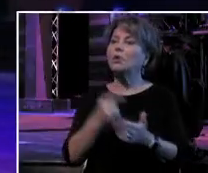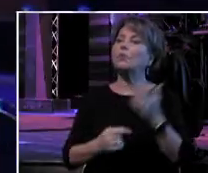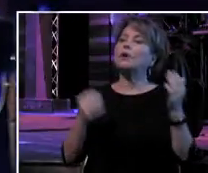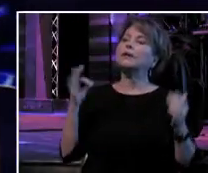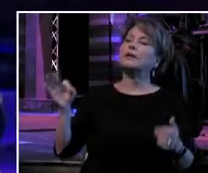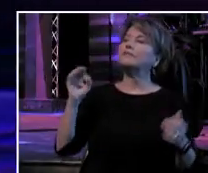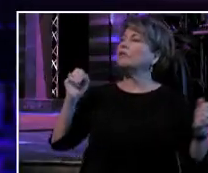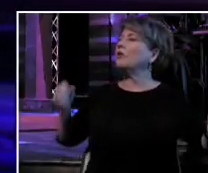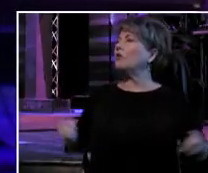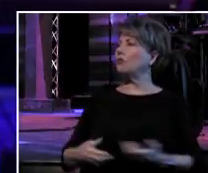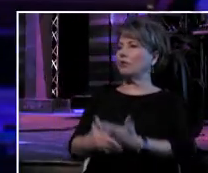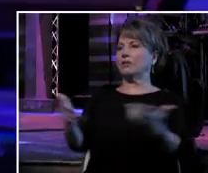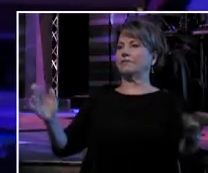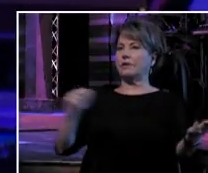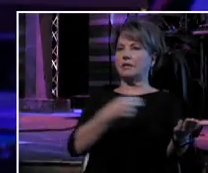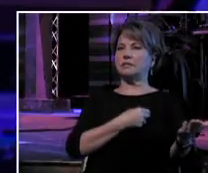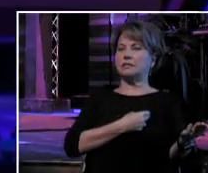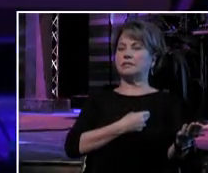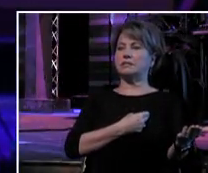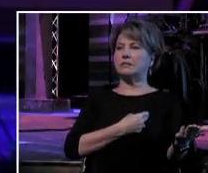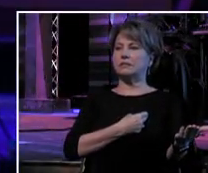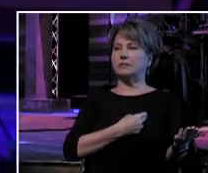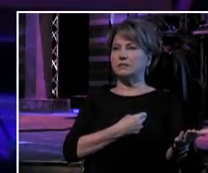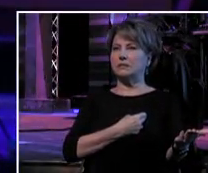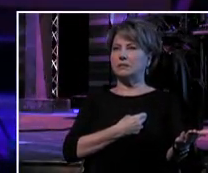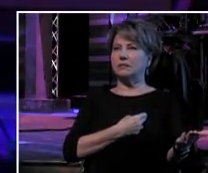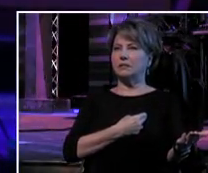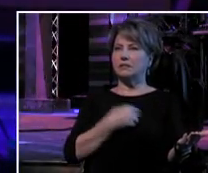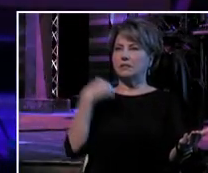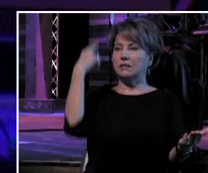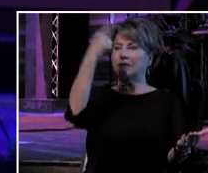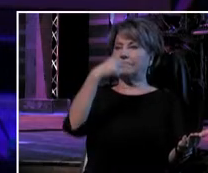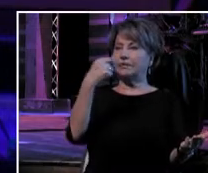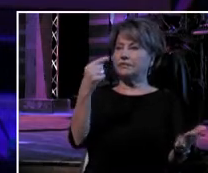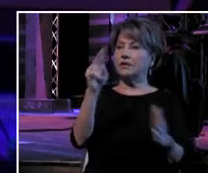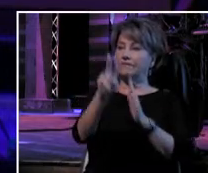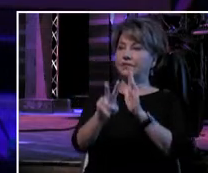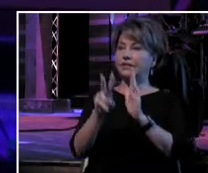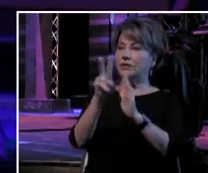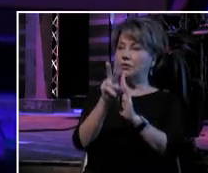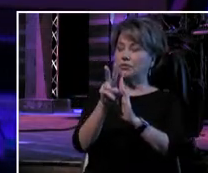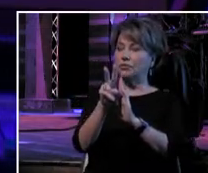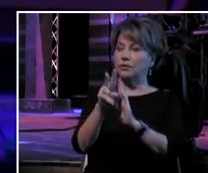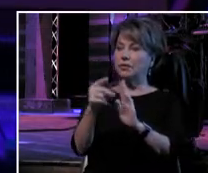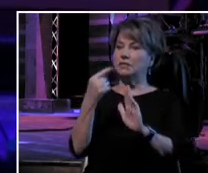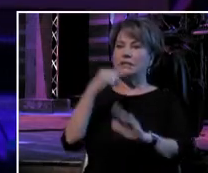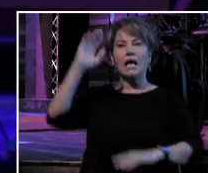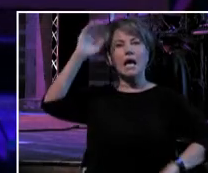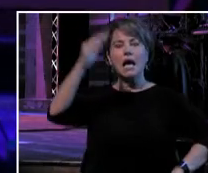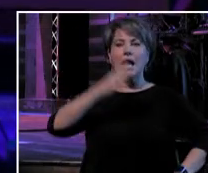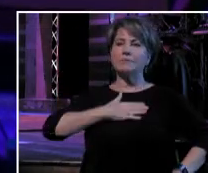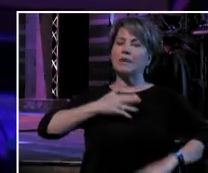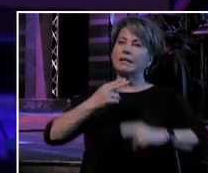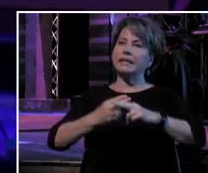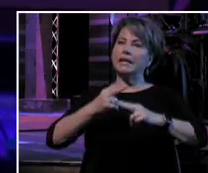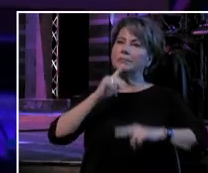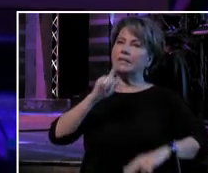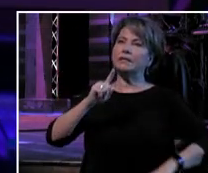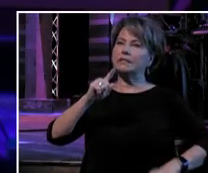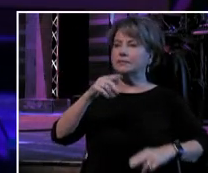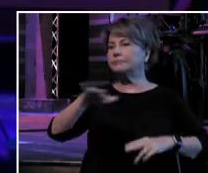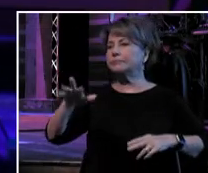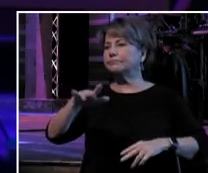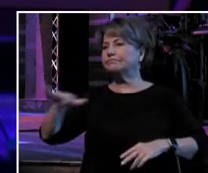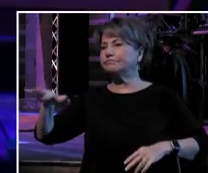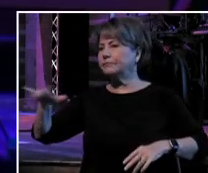was just a gross video, just put our face up on a video screen and we said, hi, my name is Joe Hishma. I know you're all